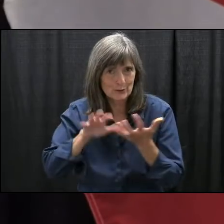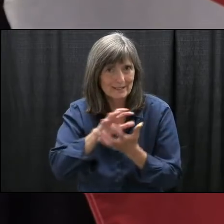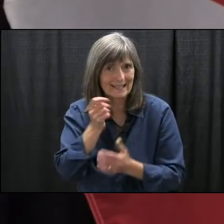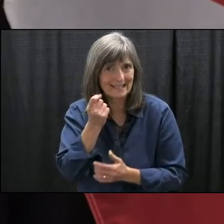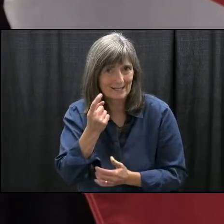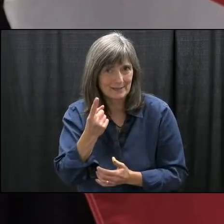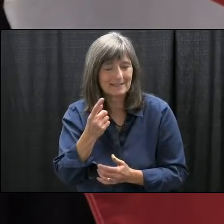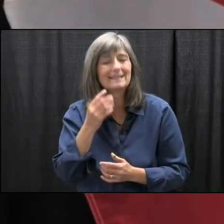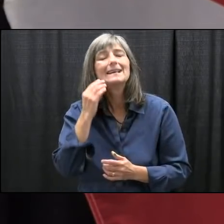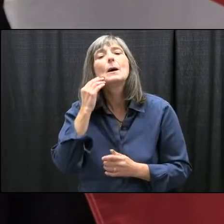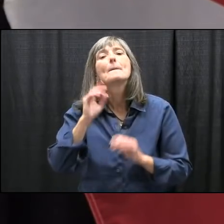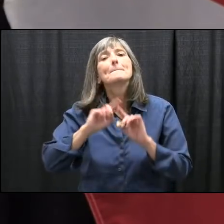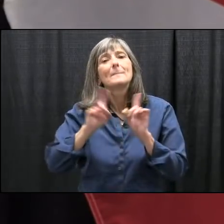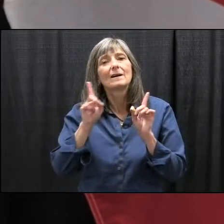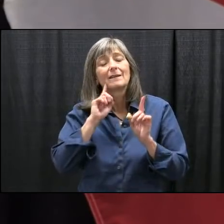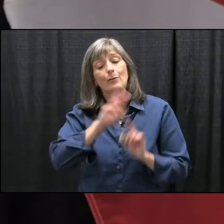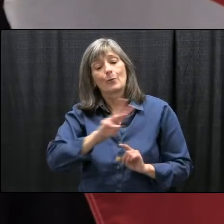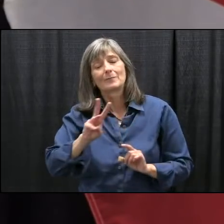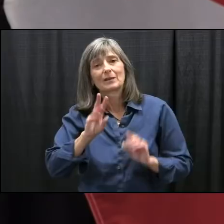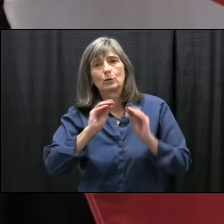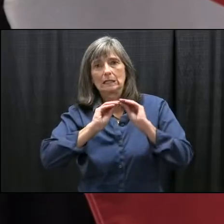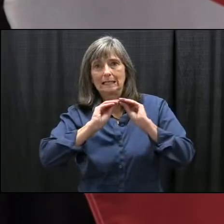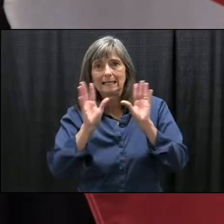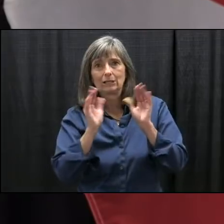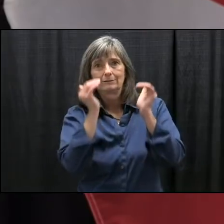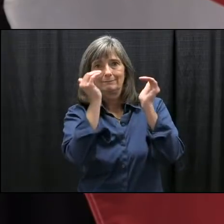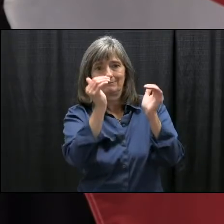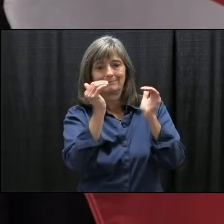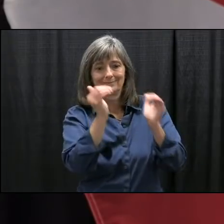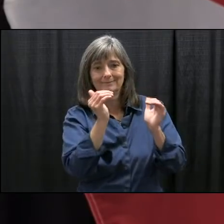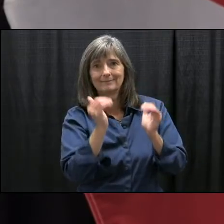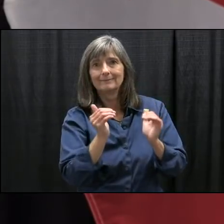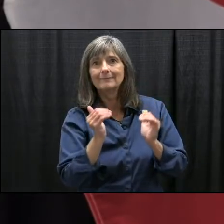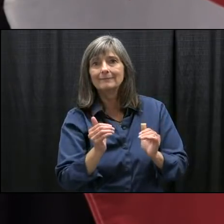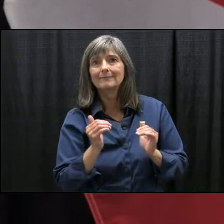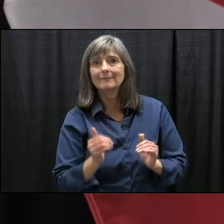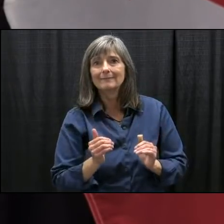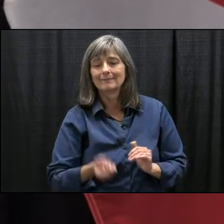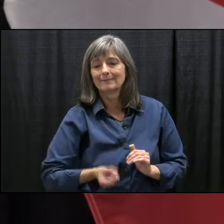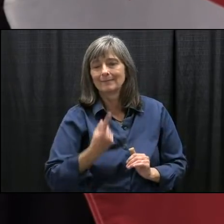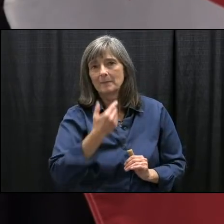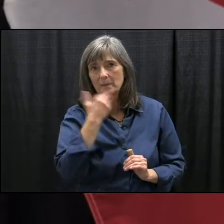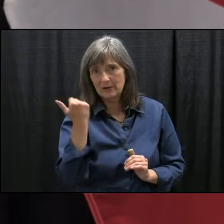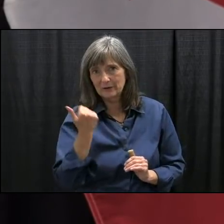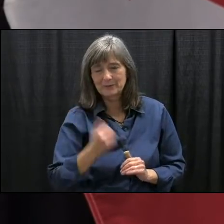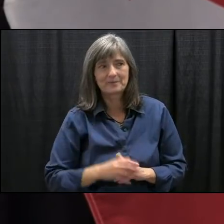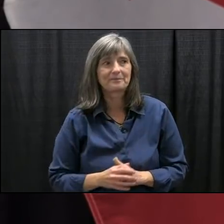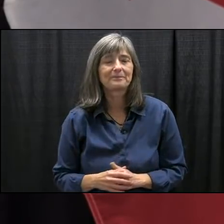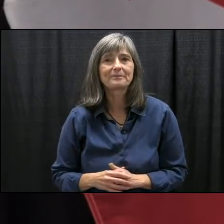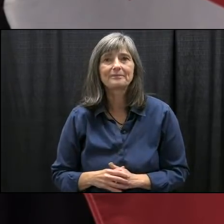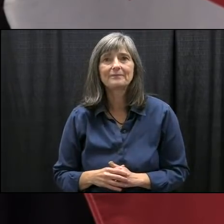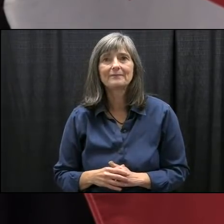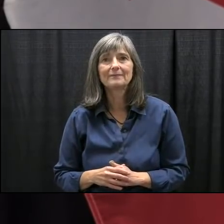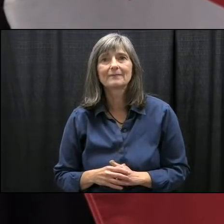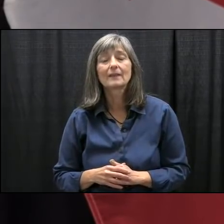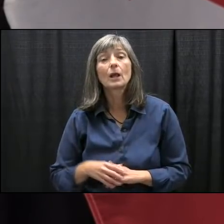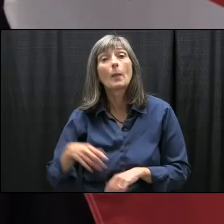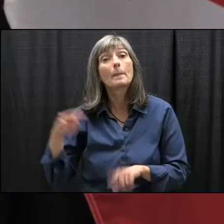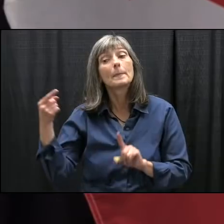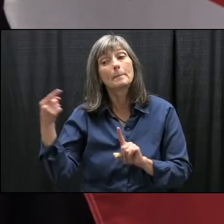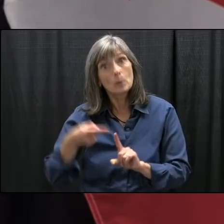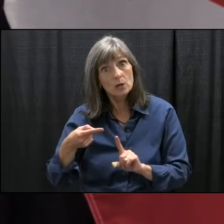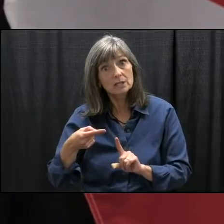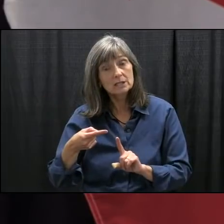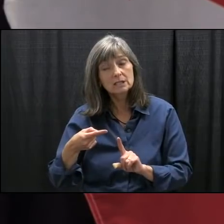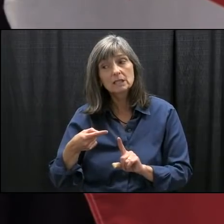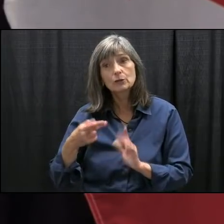it will be clearly done on our website and so that people are able to understand it. But really what we're trying to do